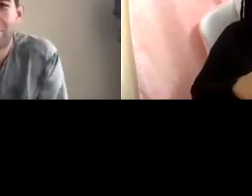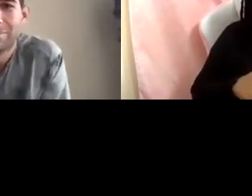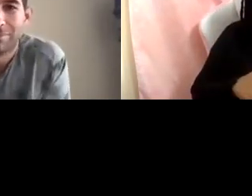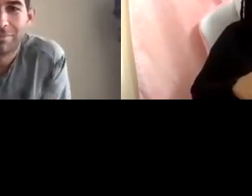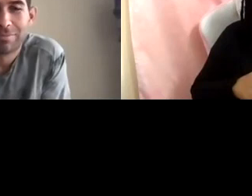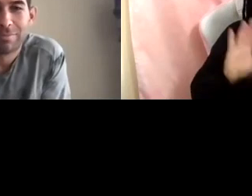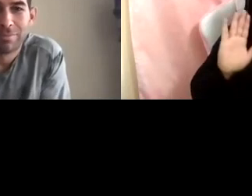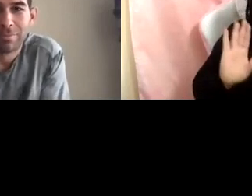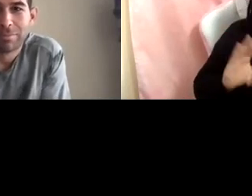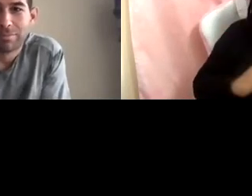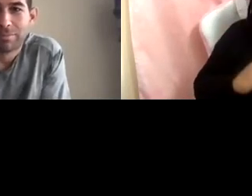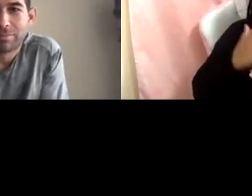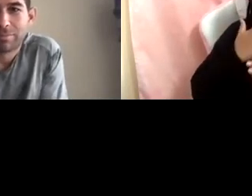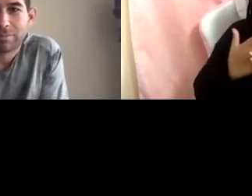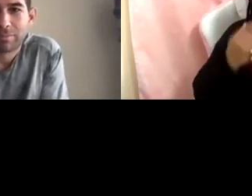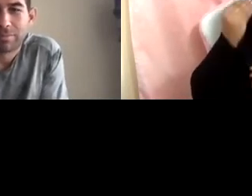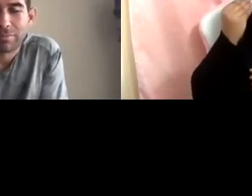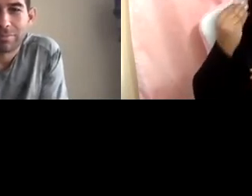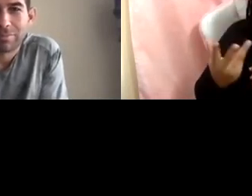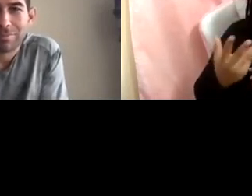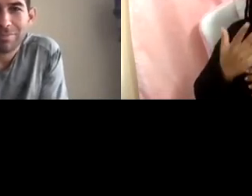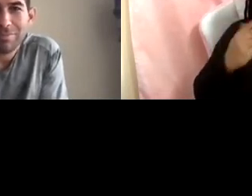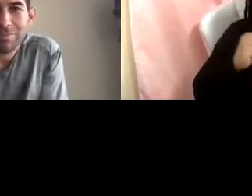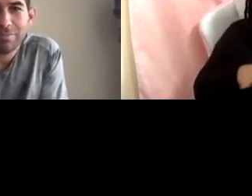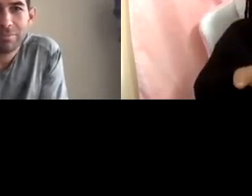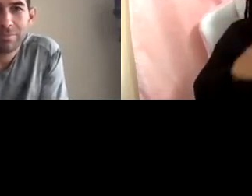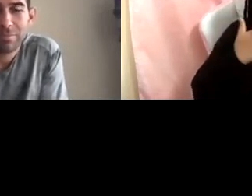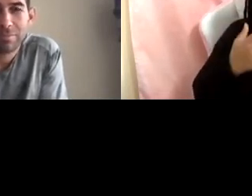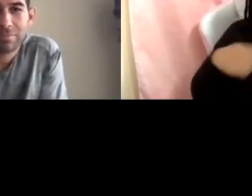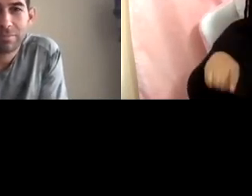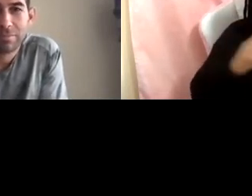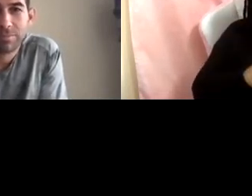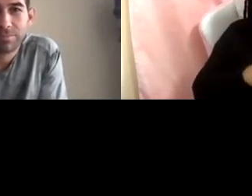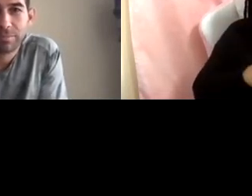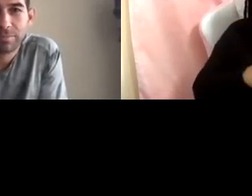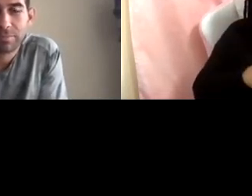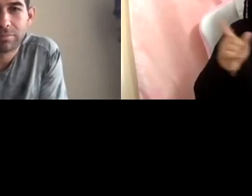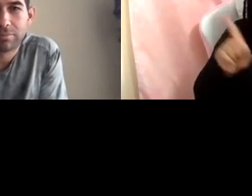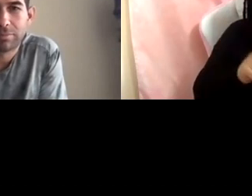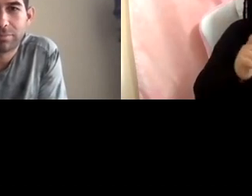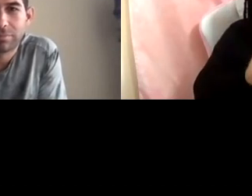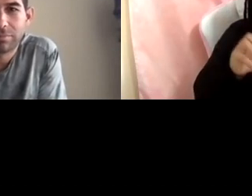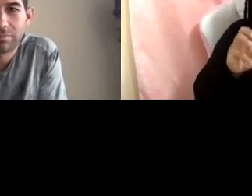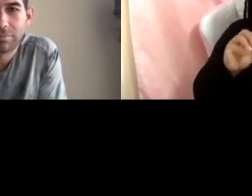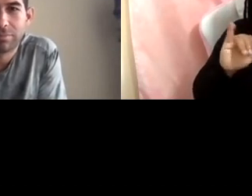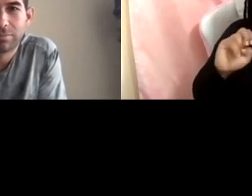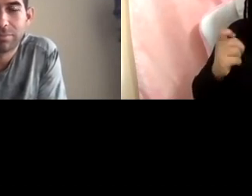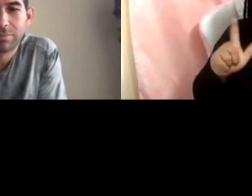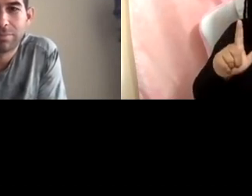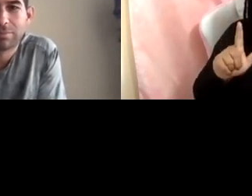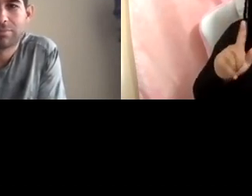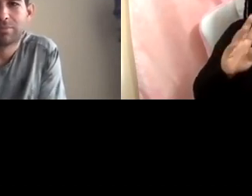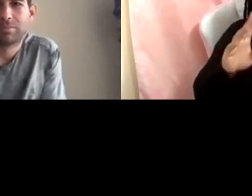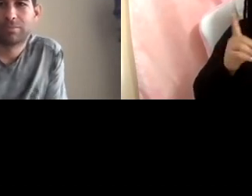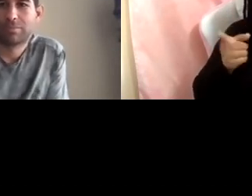Awesome. Yeah, all great advice. Thank you, everyone. Yeah, and I agree, Michael, to your point about there's so many different classes